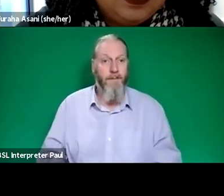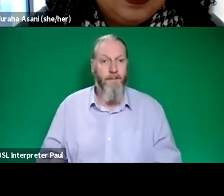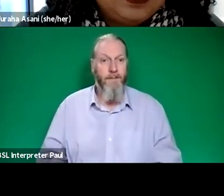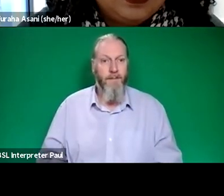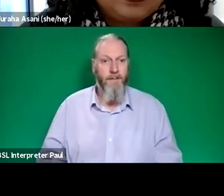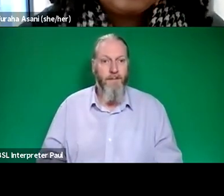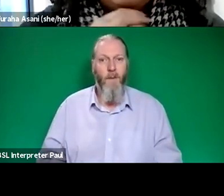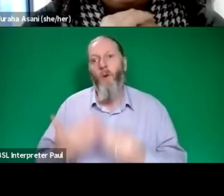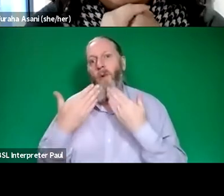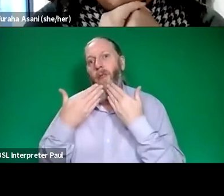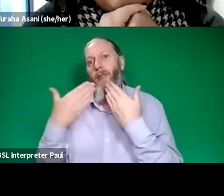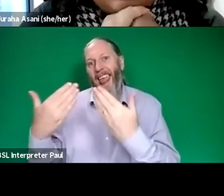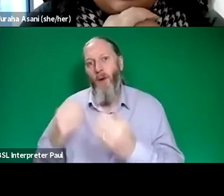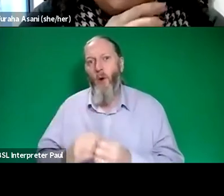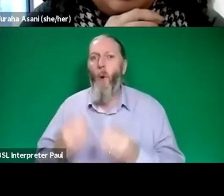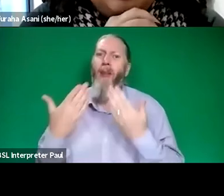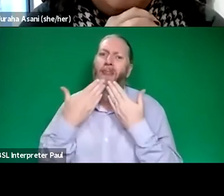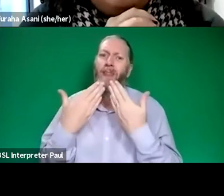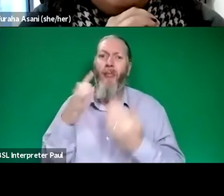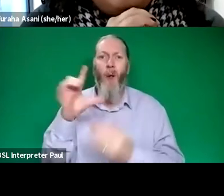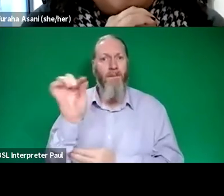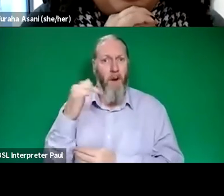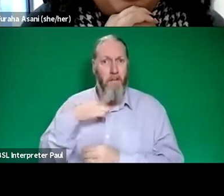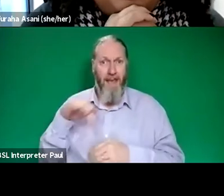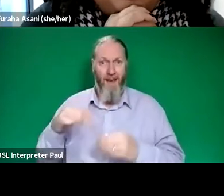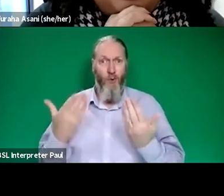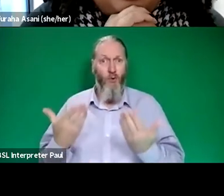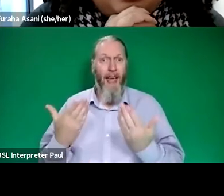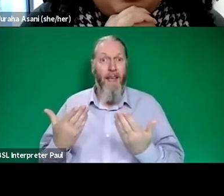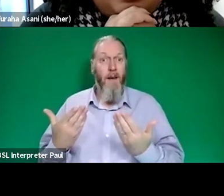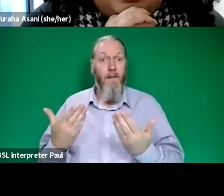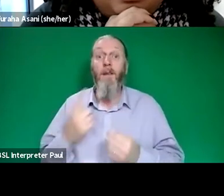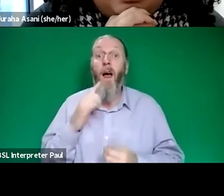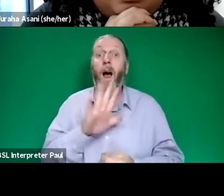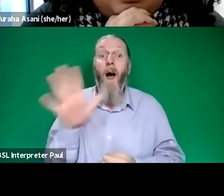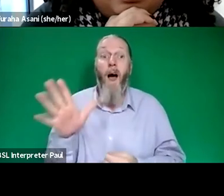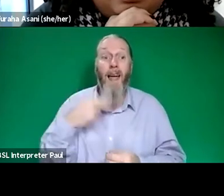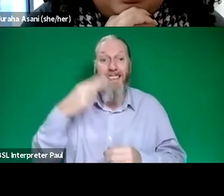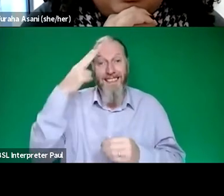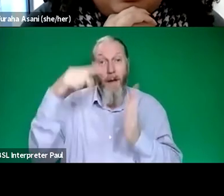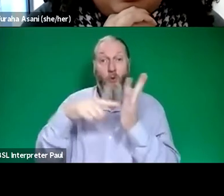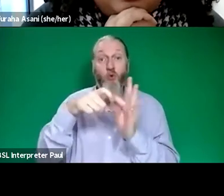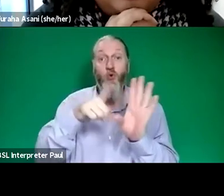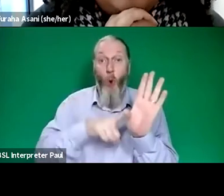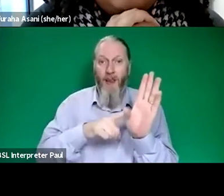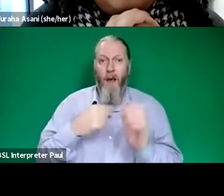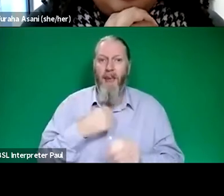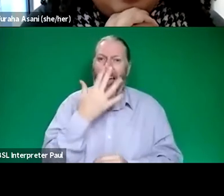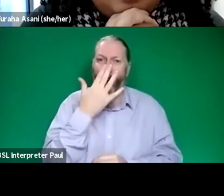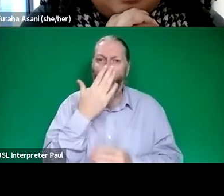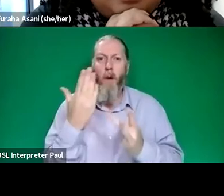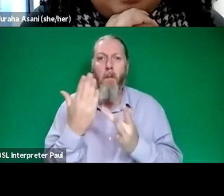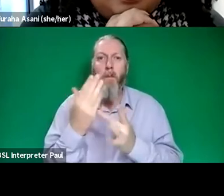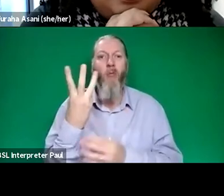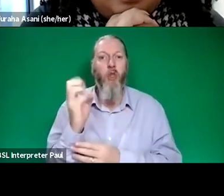Thank you, Farah, and thank you so much for inviting me to be here today. Hey, everyone, my name's Tony. I'm in my mid-30s and I'm of South